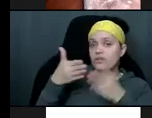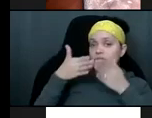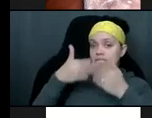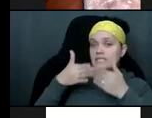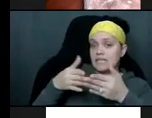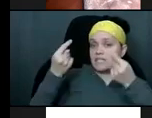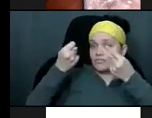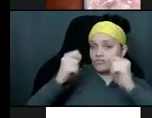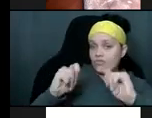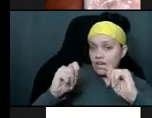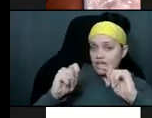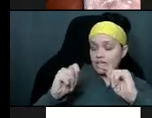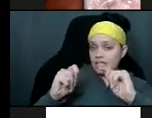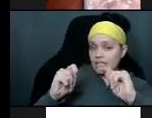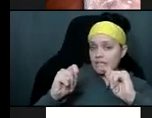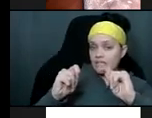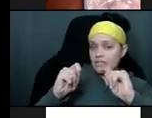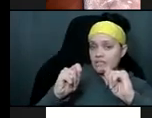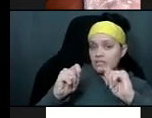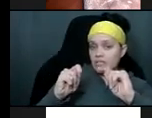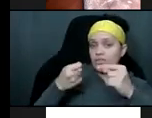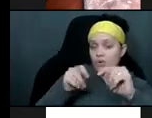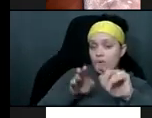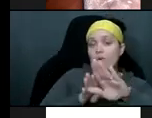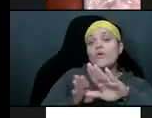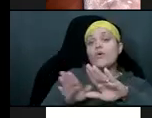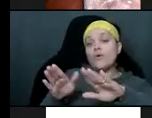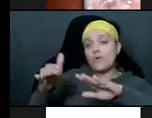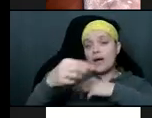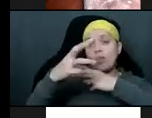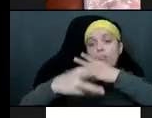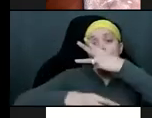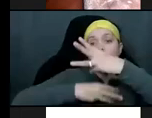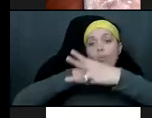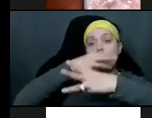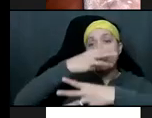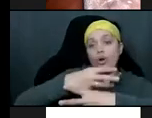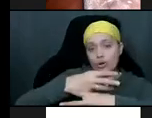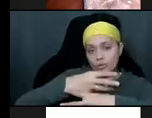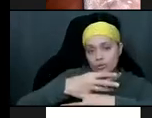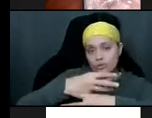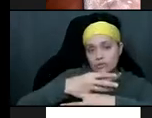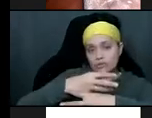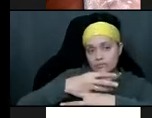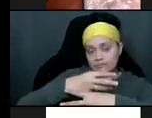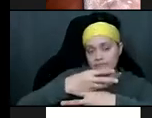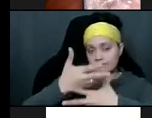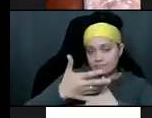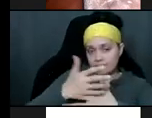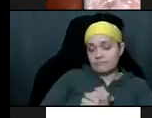notably, go all the way around the world. to go all the way around the